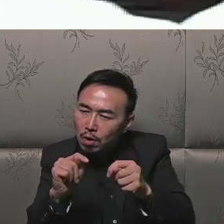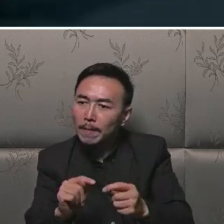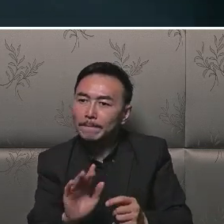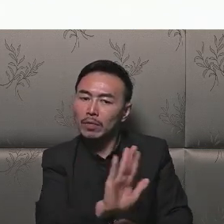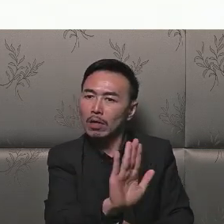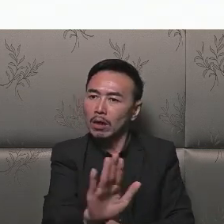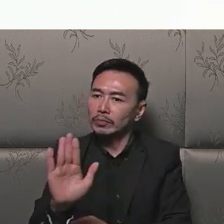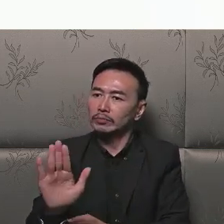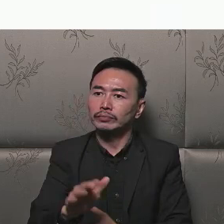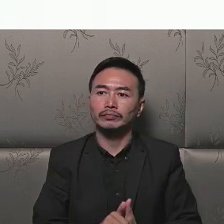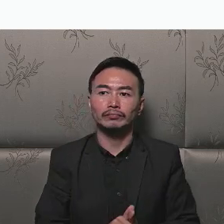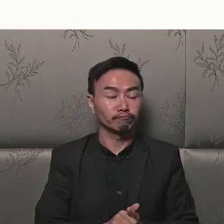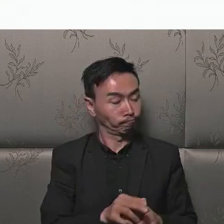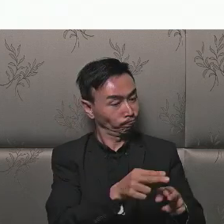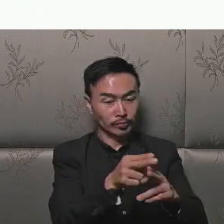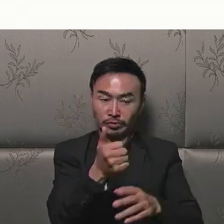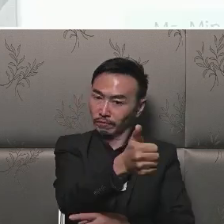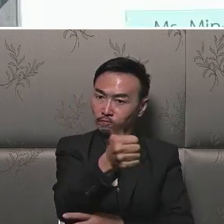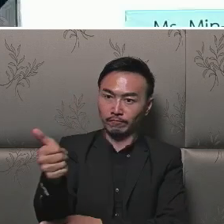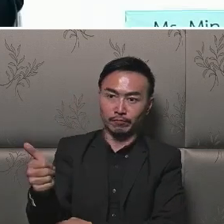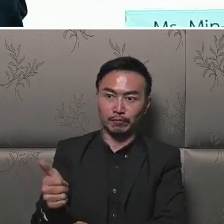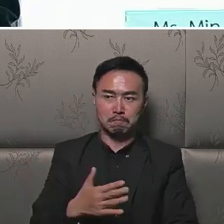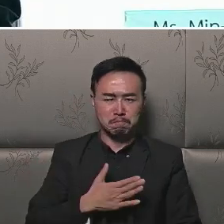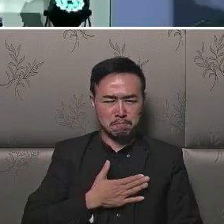I'm not sure if that answered the question correctly, but